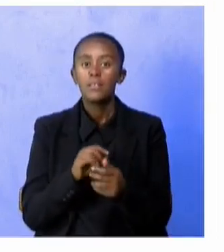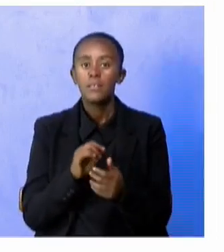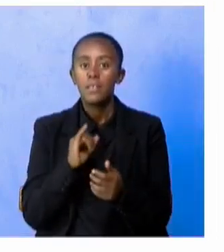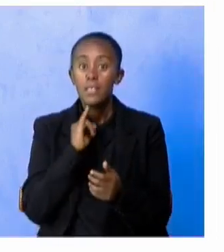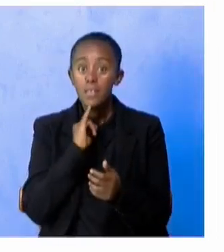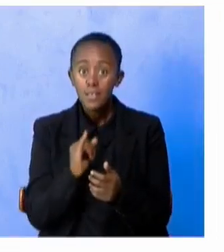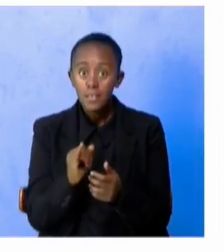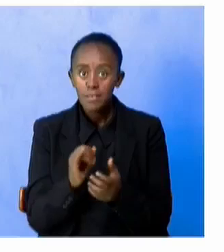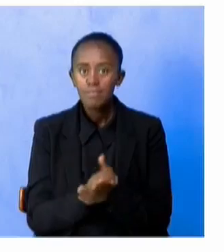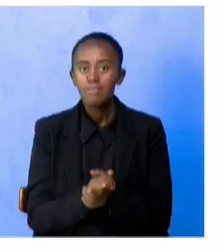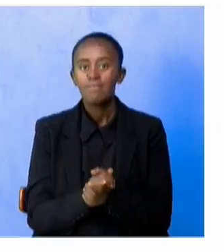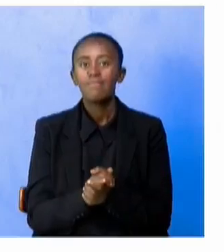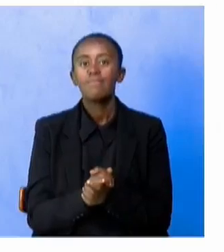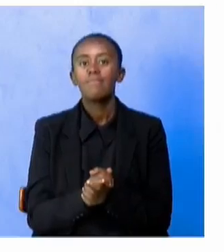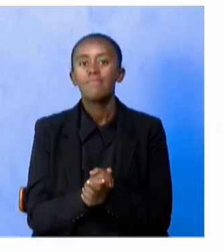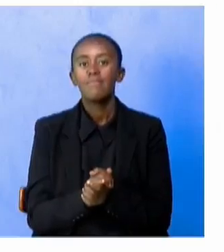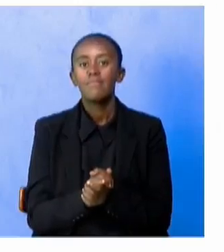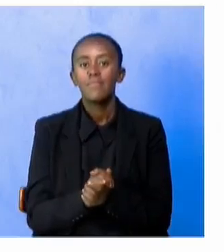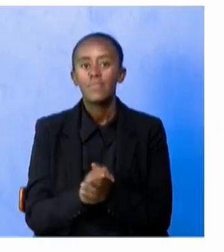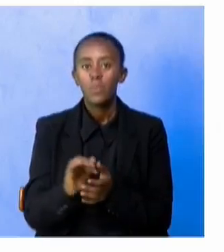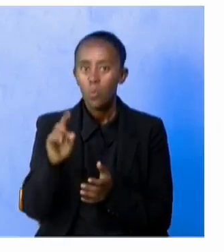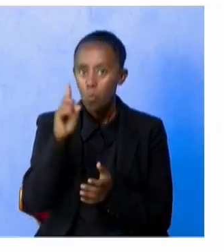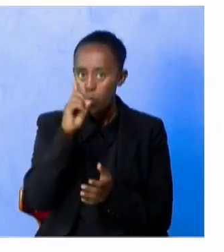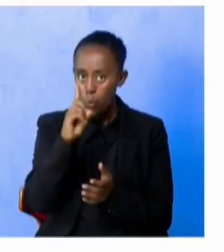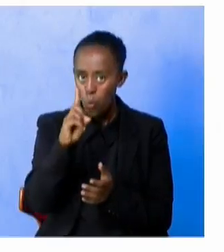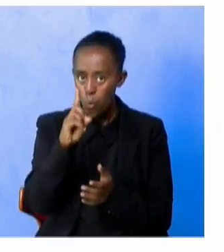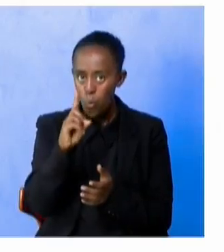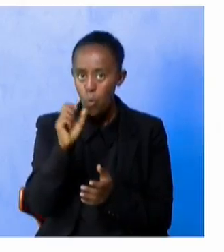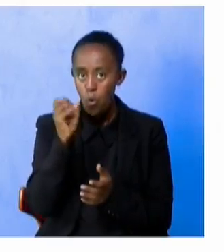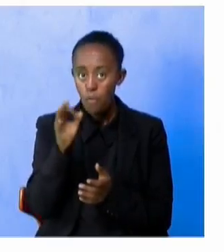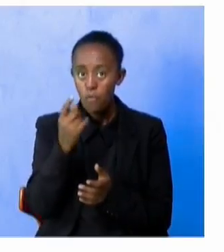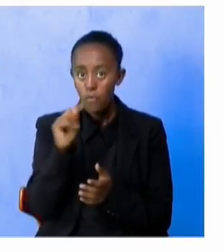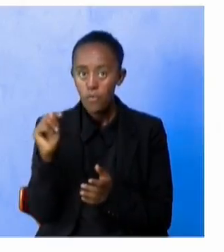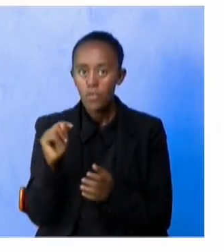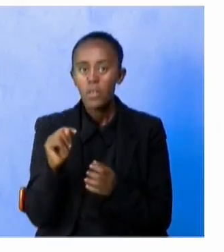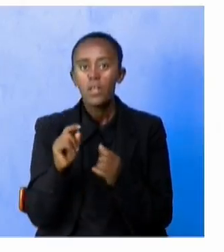one of the four